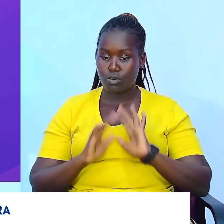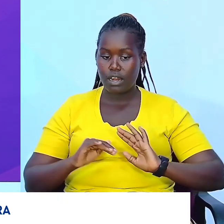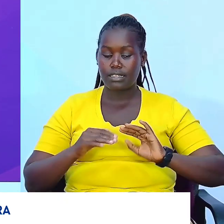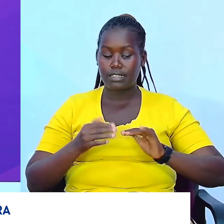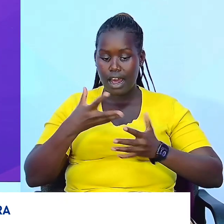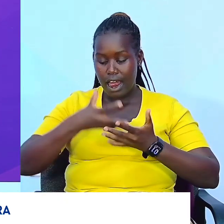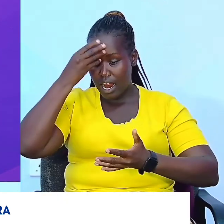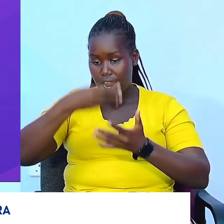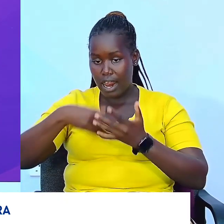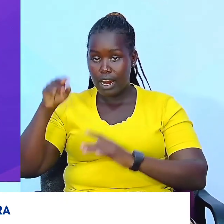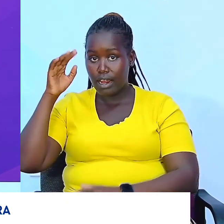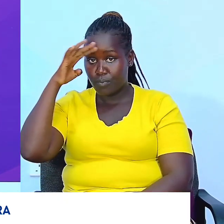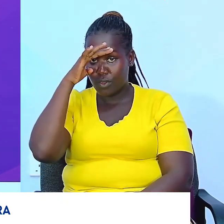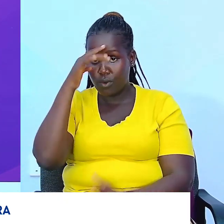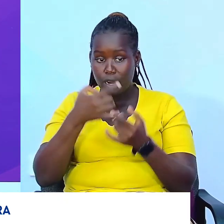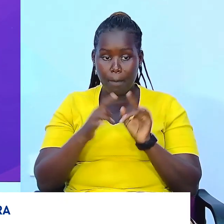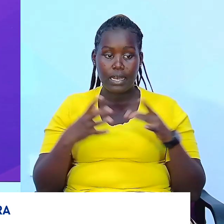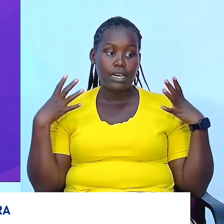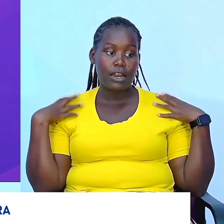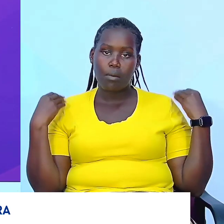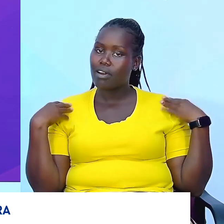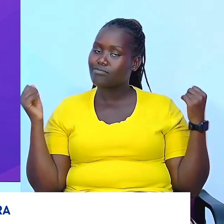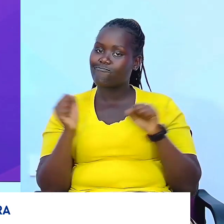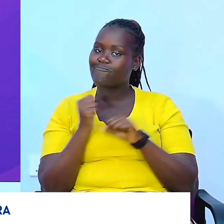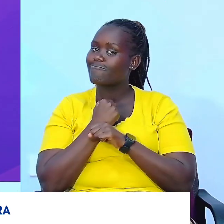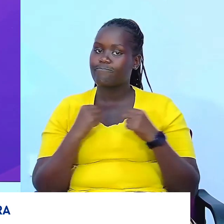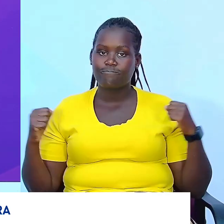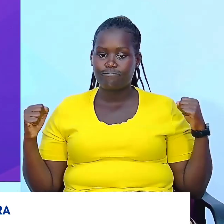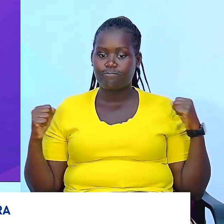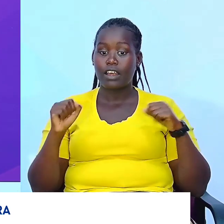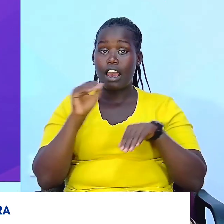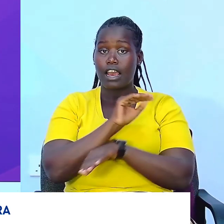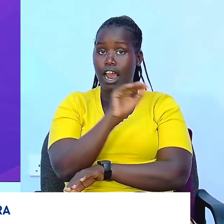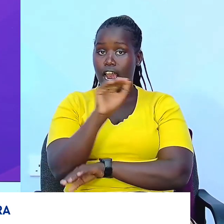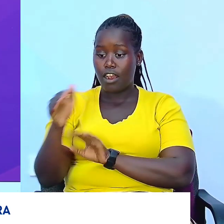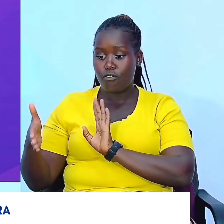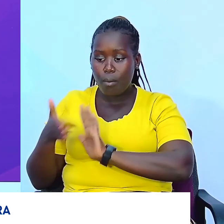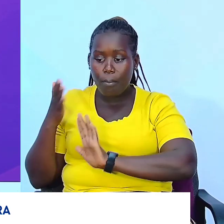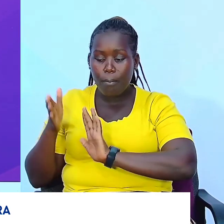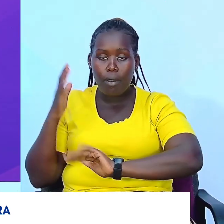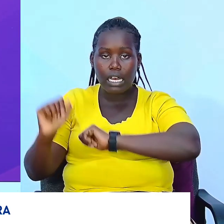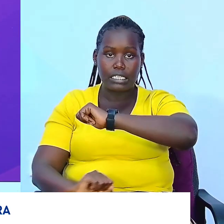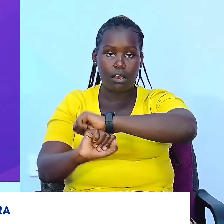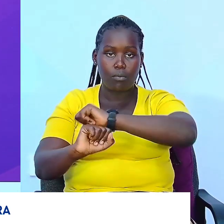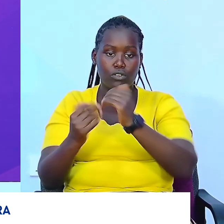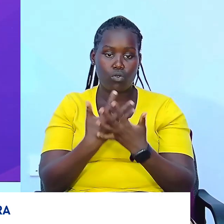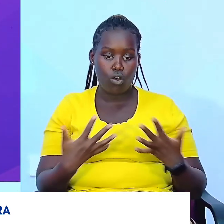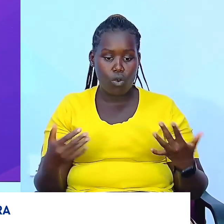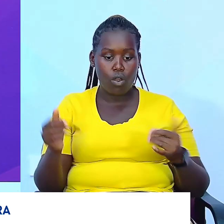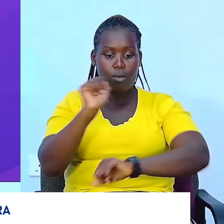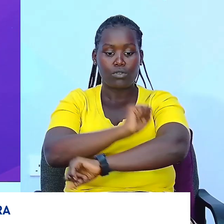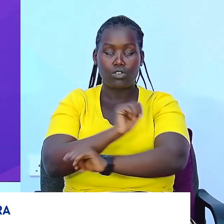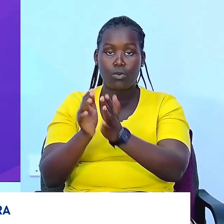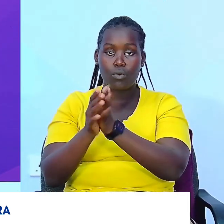but practical exercise remain largely impossible. She called for urgent support to equip schools with